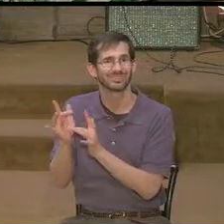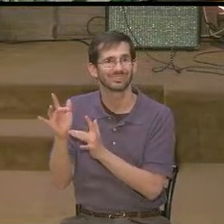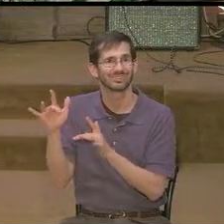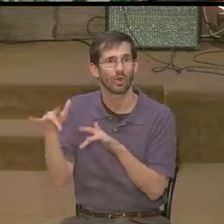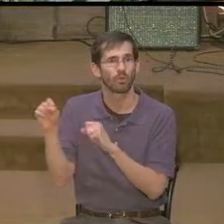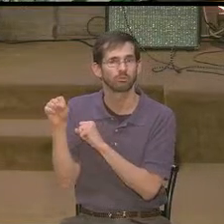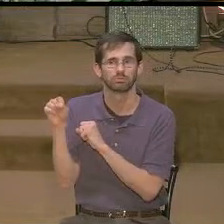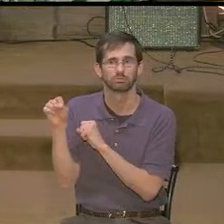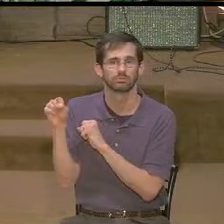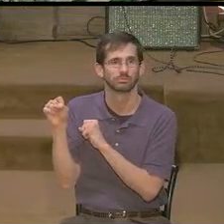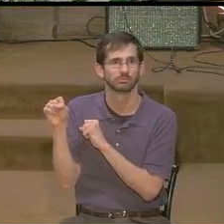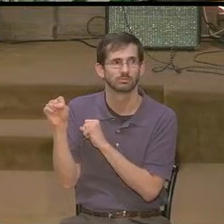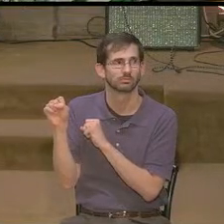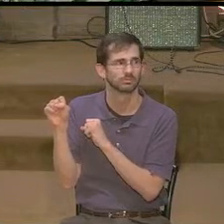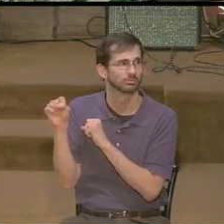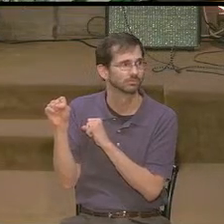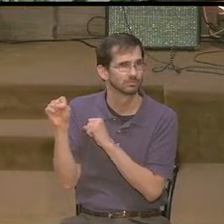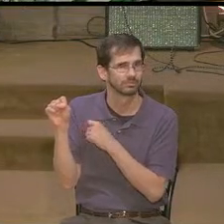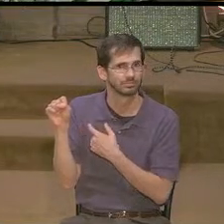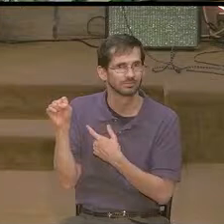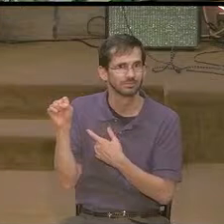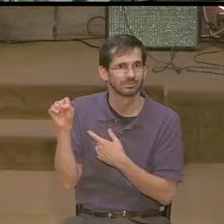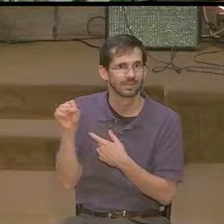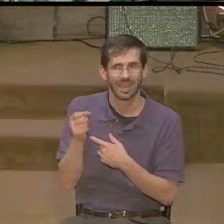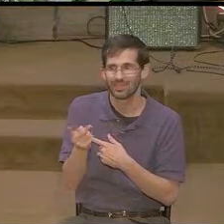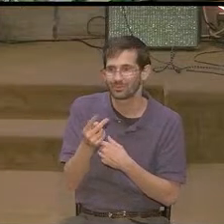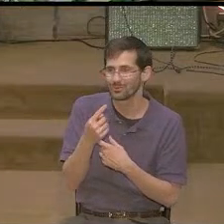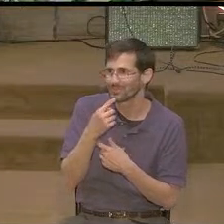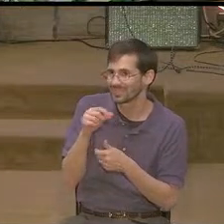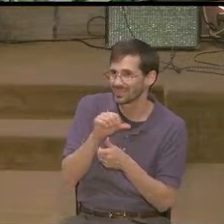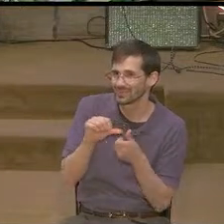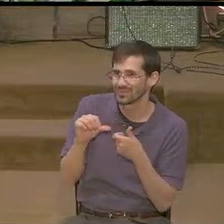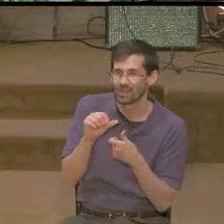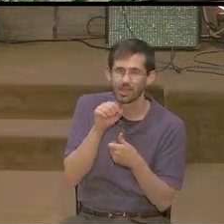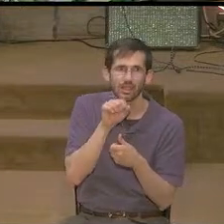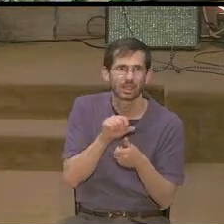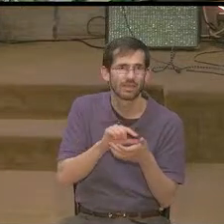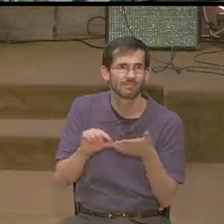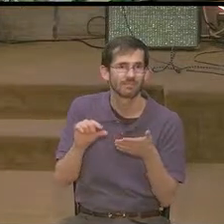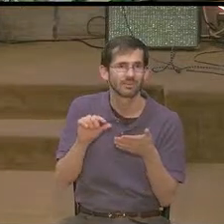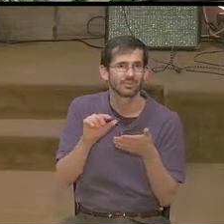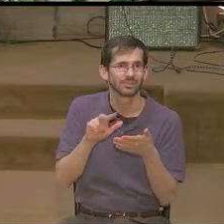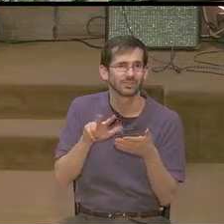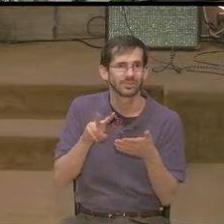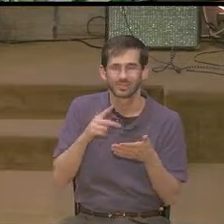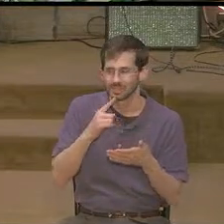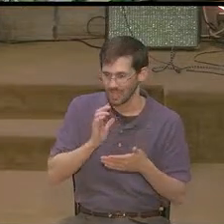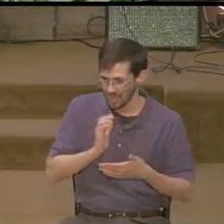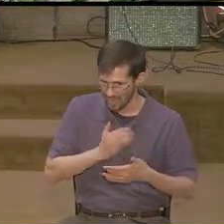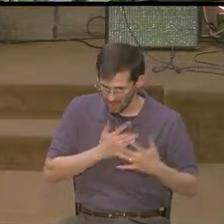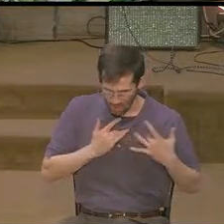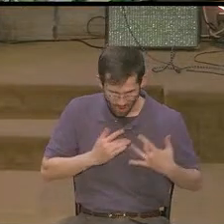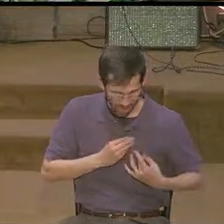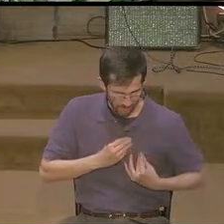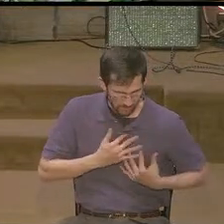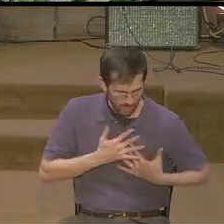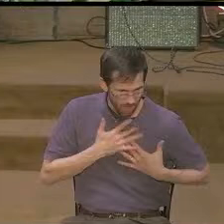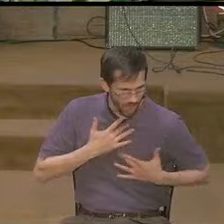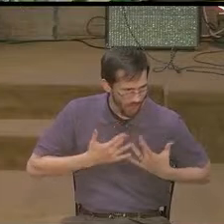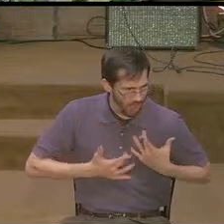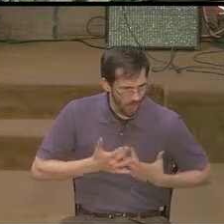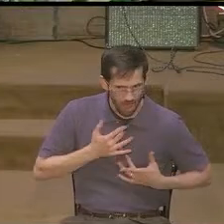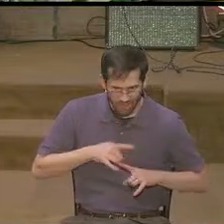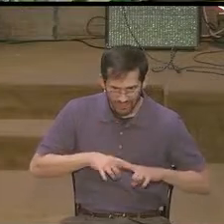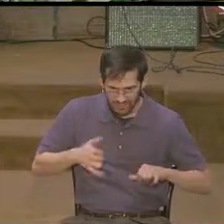And they said to one another, I love verse 32. Come on, read it with me. Did not our hearts burn within us when we talked with him on